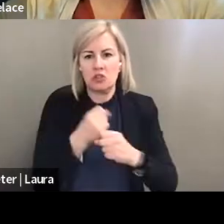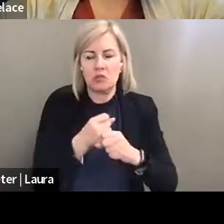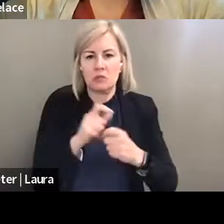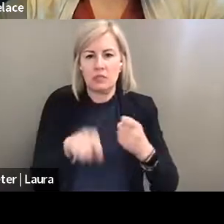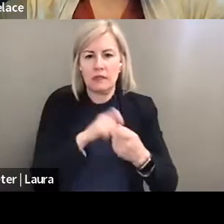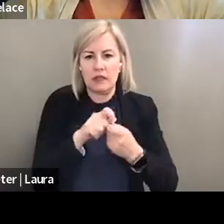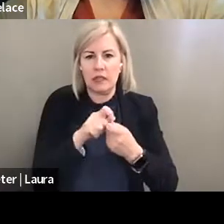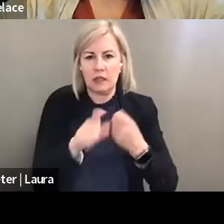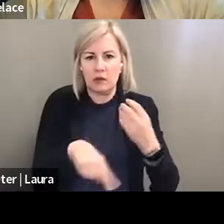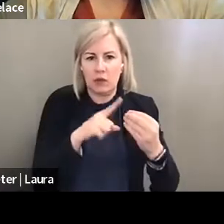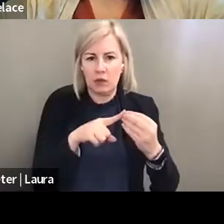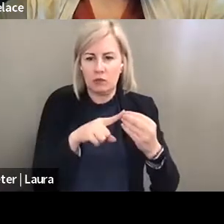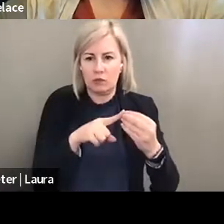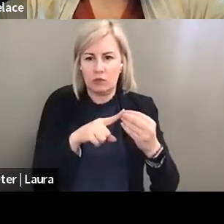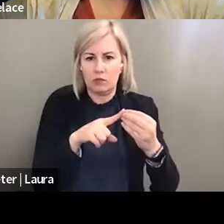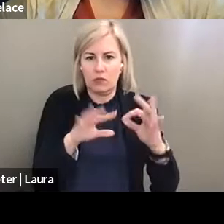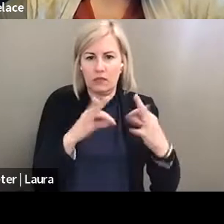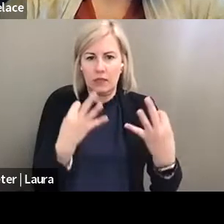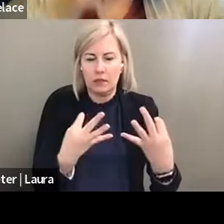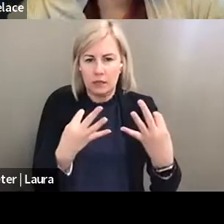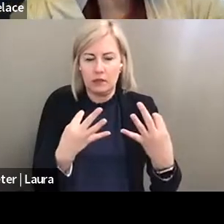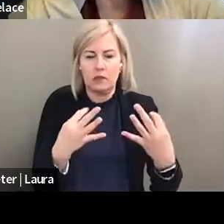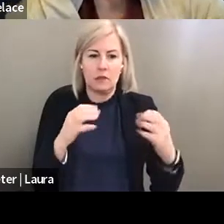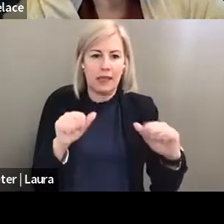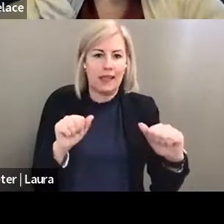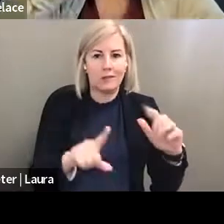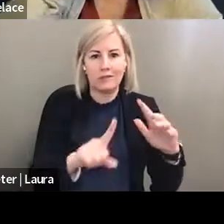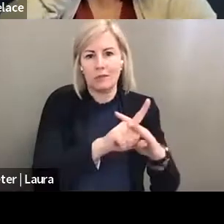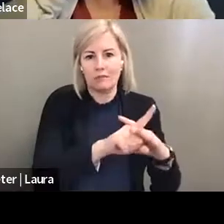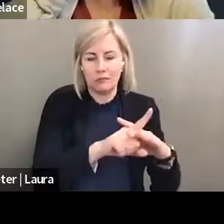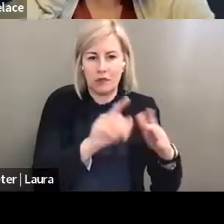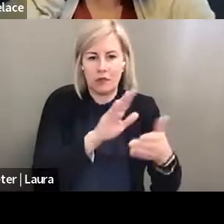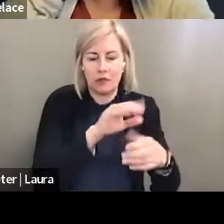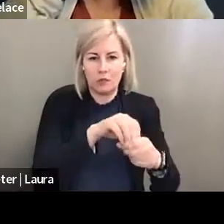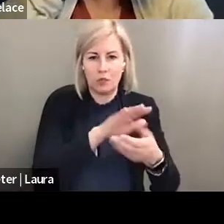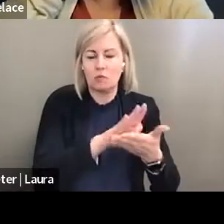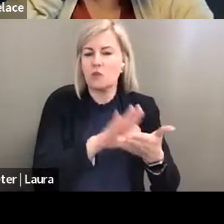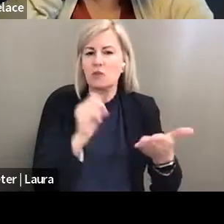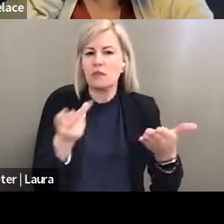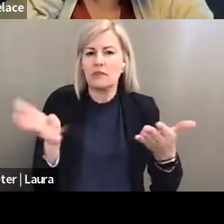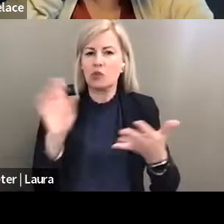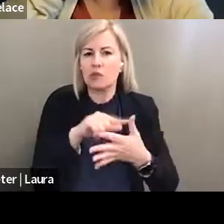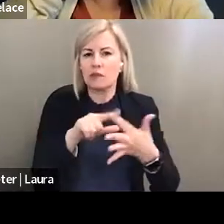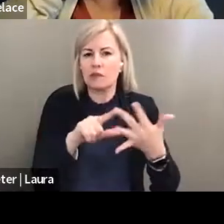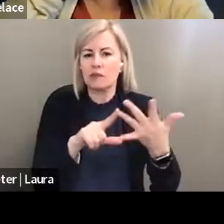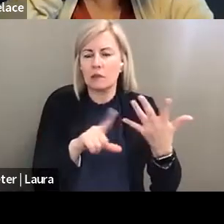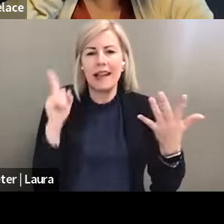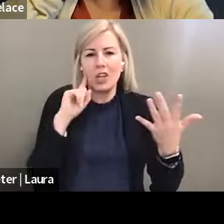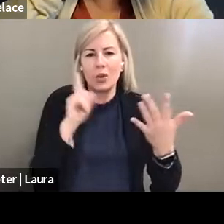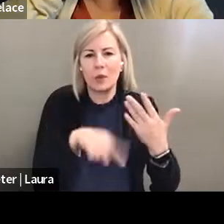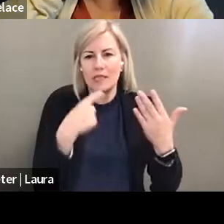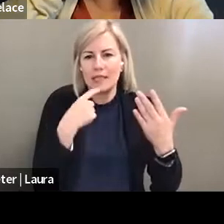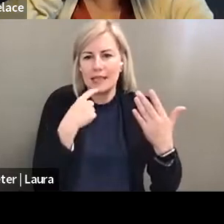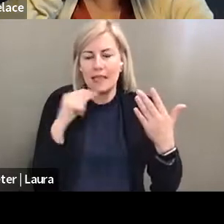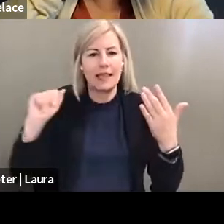about families on site at schools. So those are a few different topics, but I hear what you're saying.